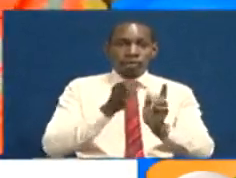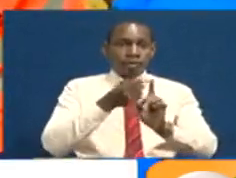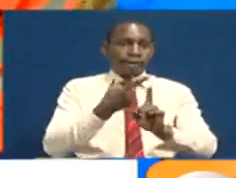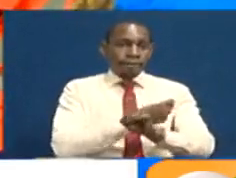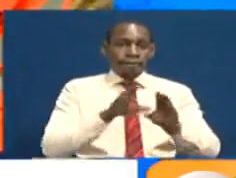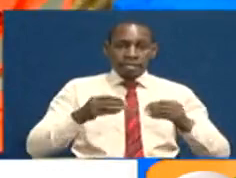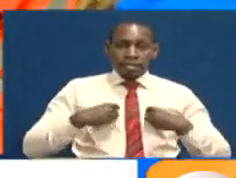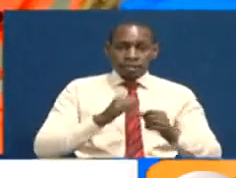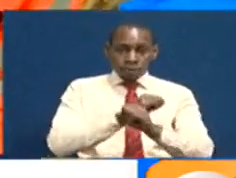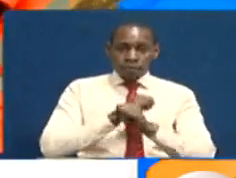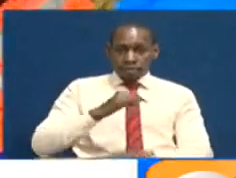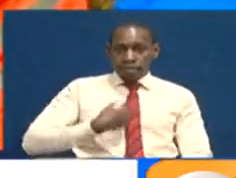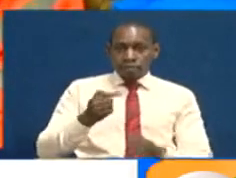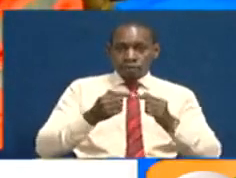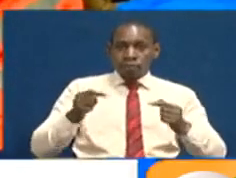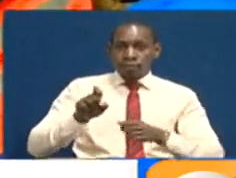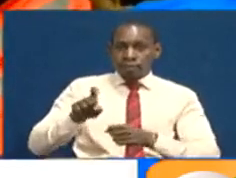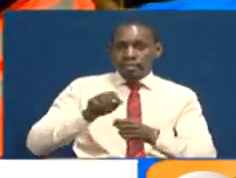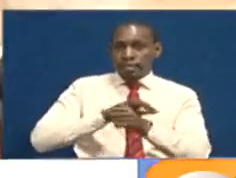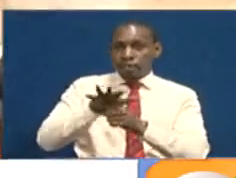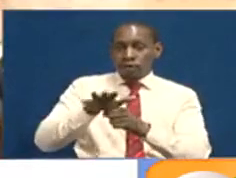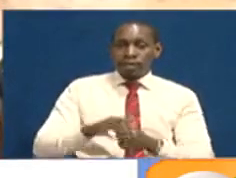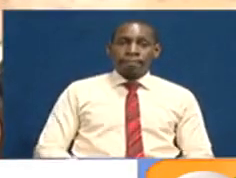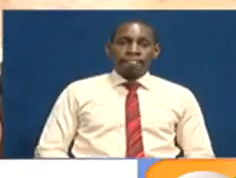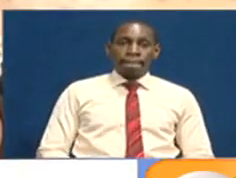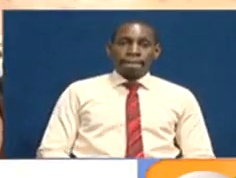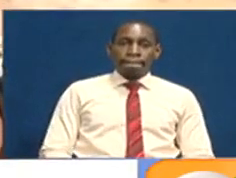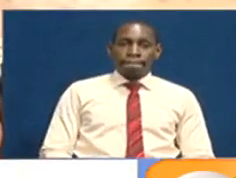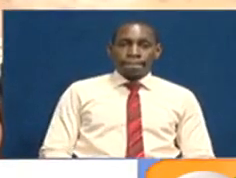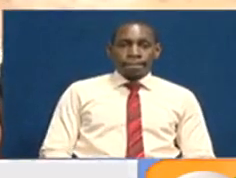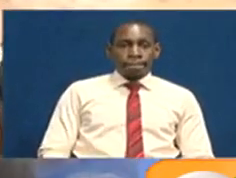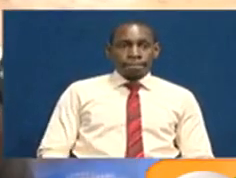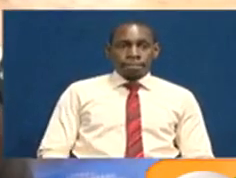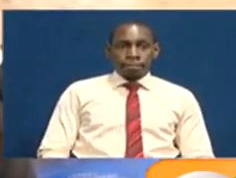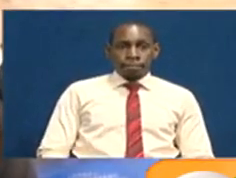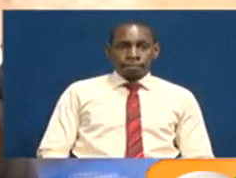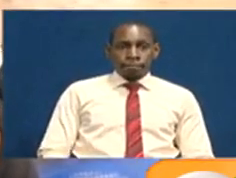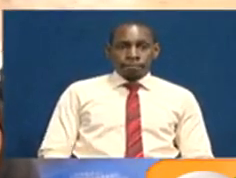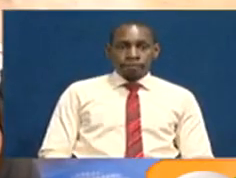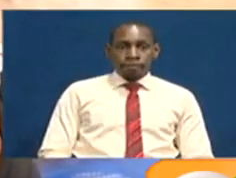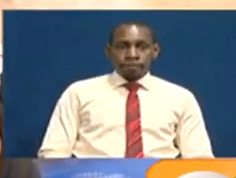chanjo ili kujikinga dhidi ya virusi hivyo vya corona. Emily Chebet, Runinga ya Citizen.